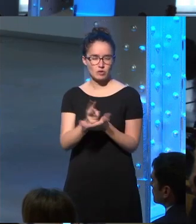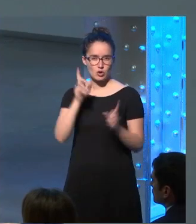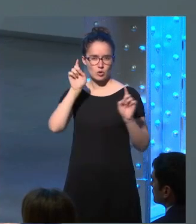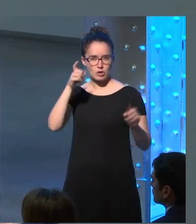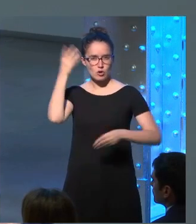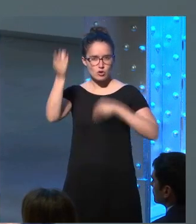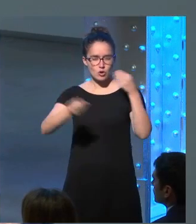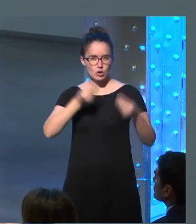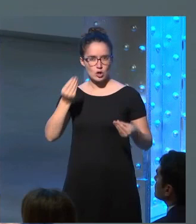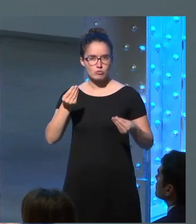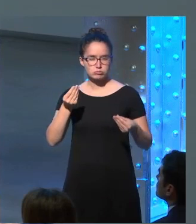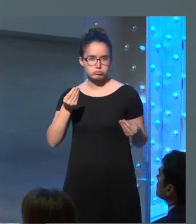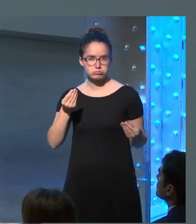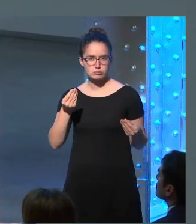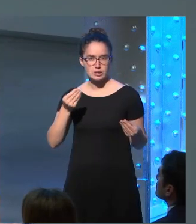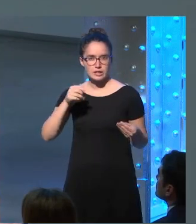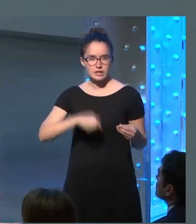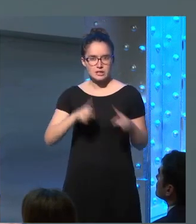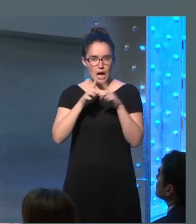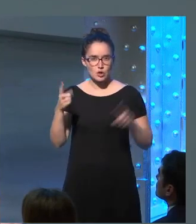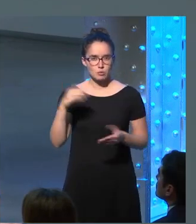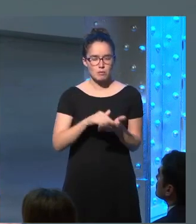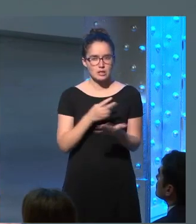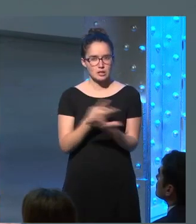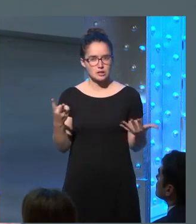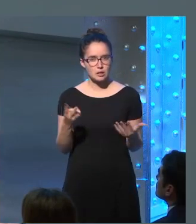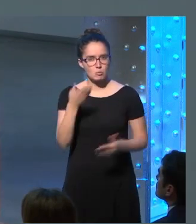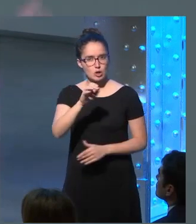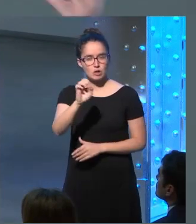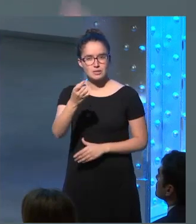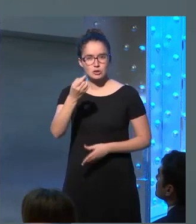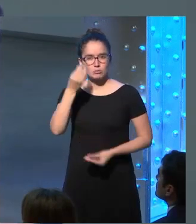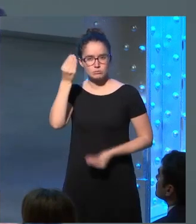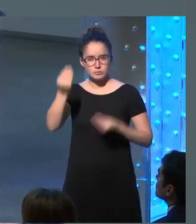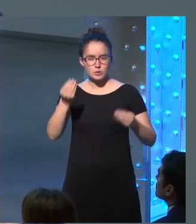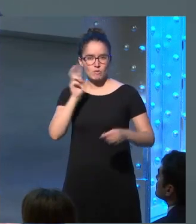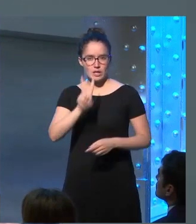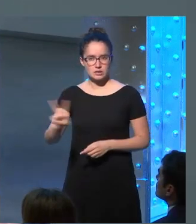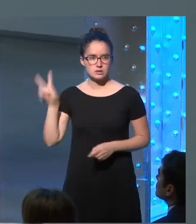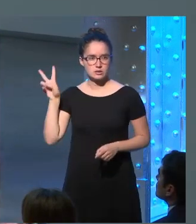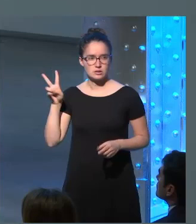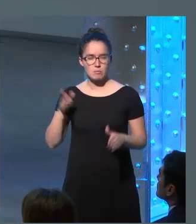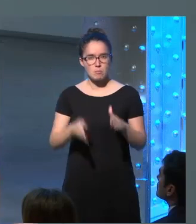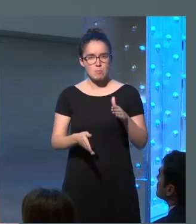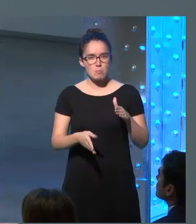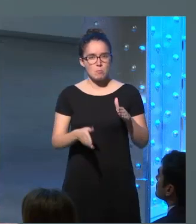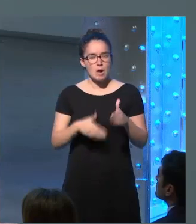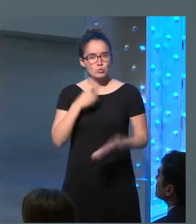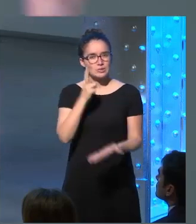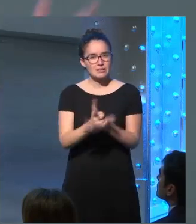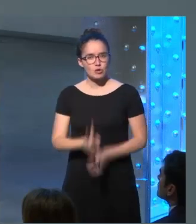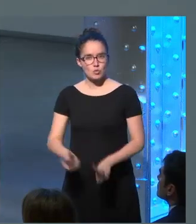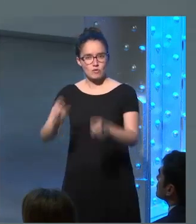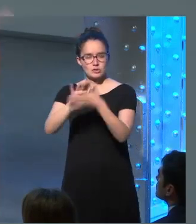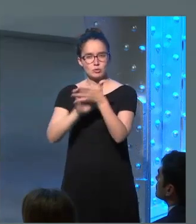from a challenge about education that was one of the great contributions of this year, 2017. And as you can see, we